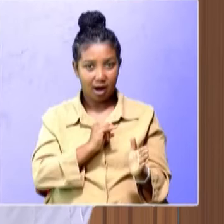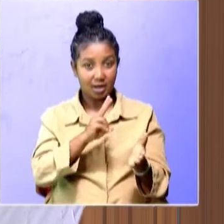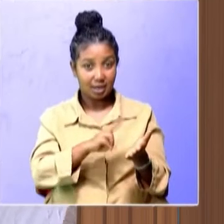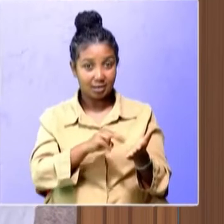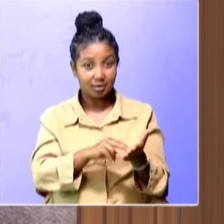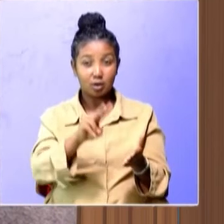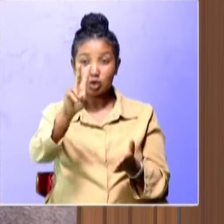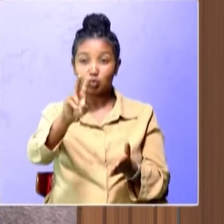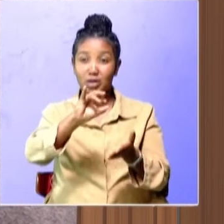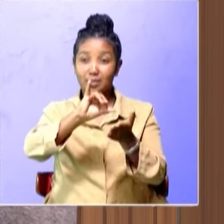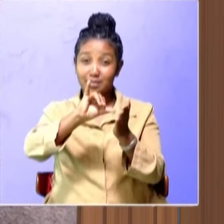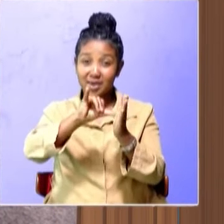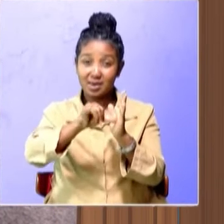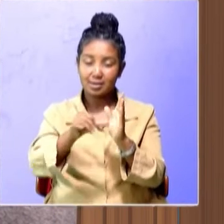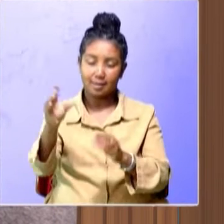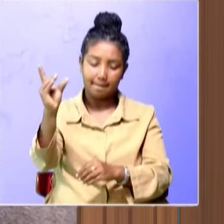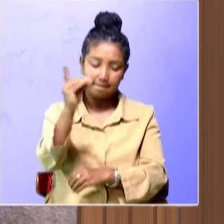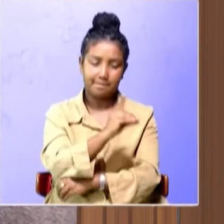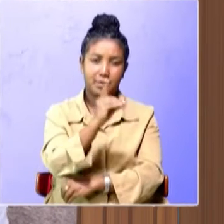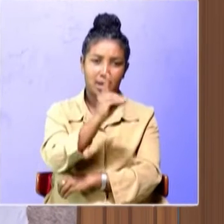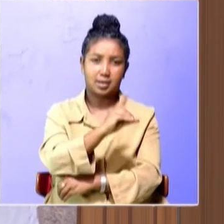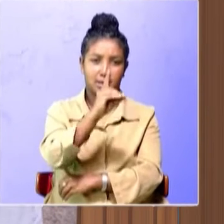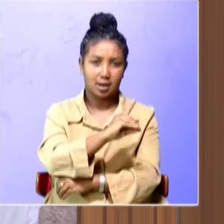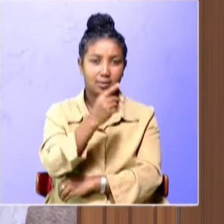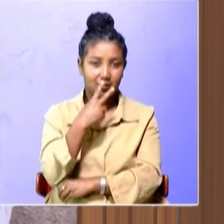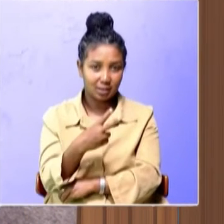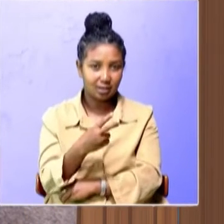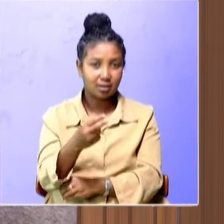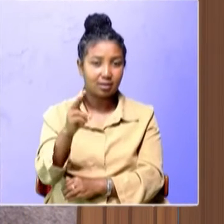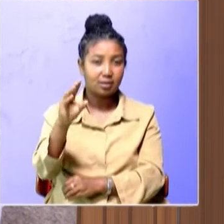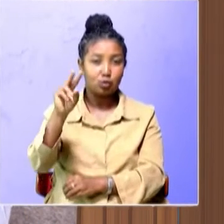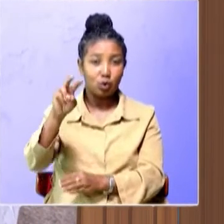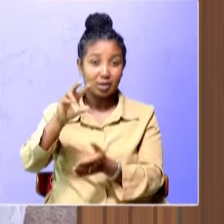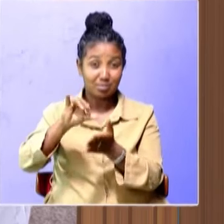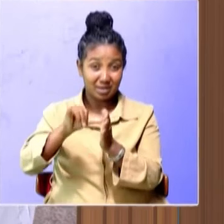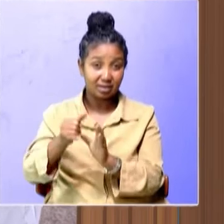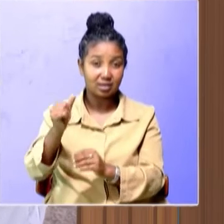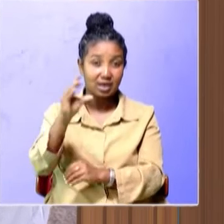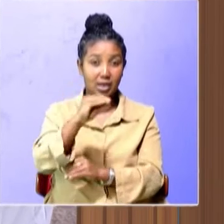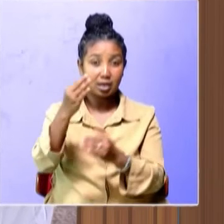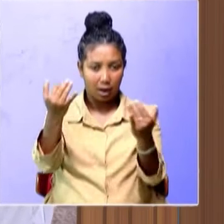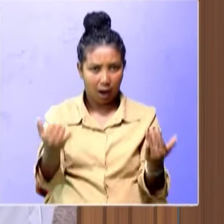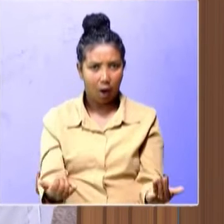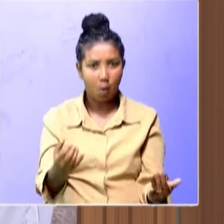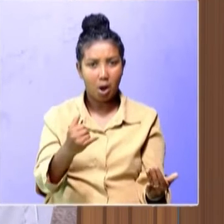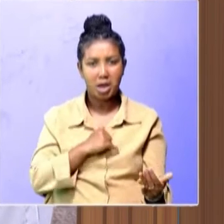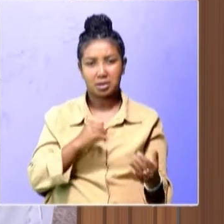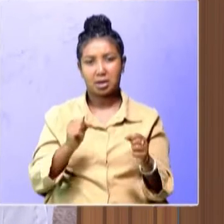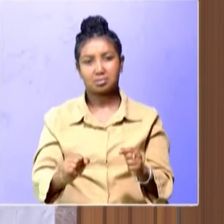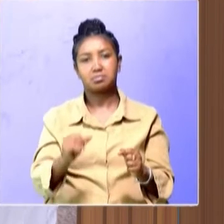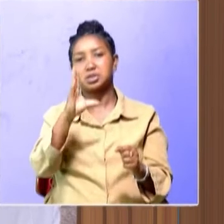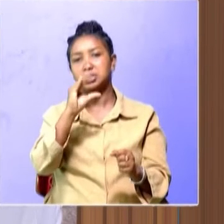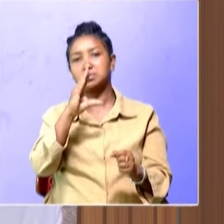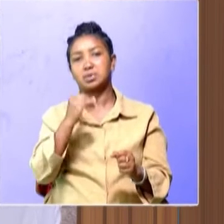read 20 minutes daily. See? 20 minutes daily. And now I can speak.